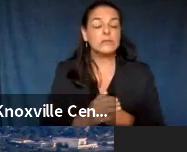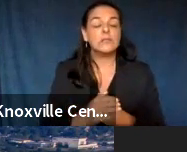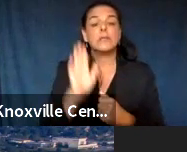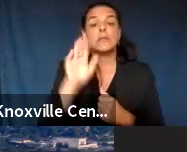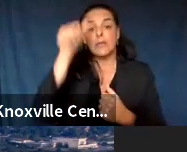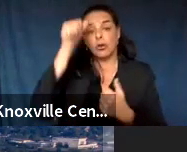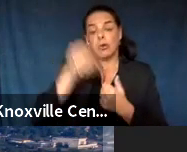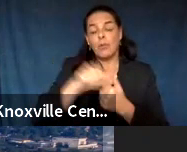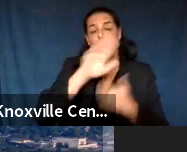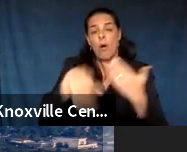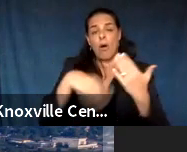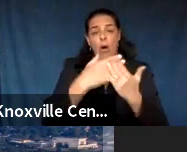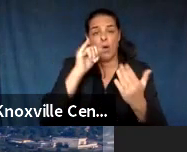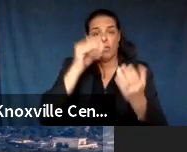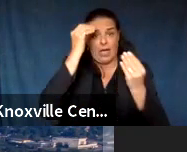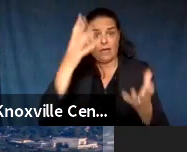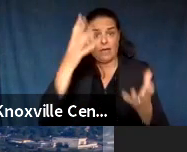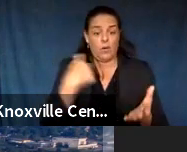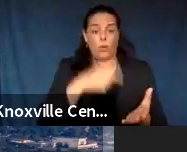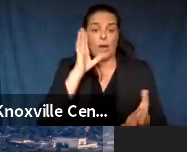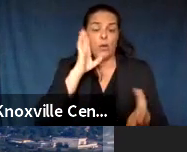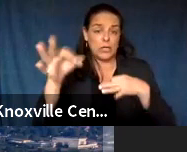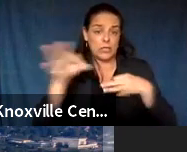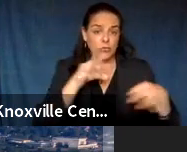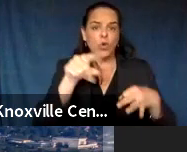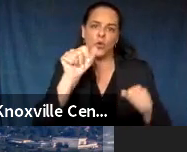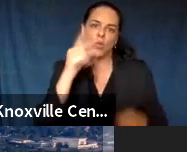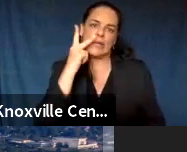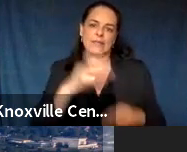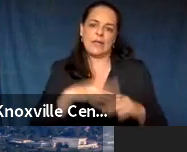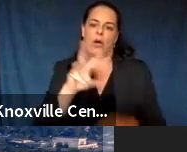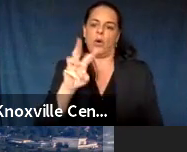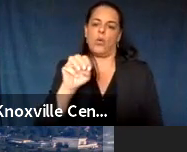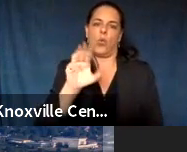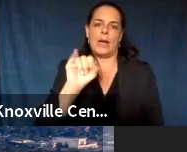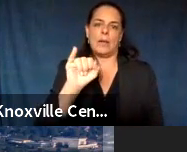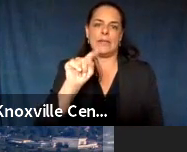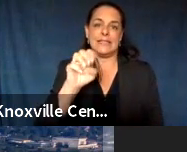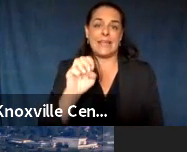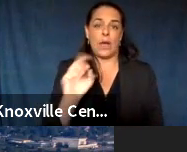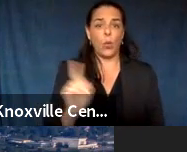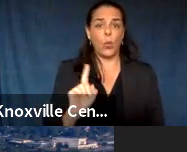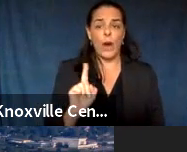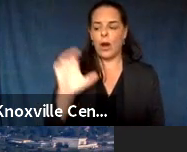of this data that we are going to talk about is on our website. You can find it at